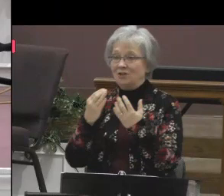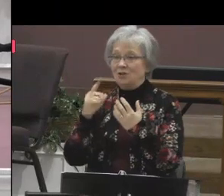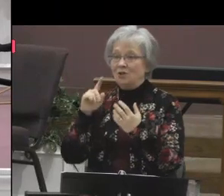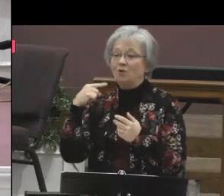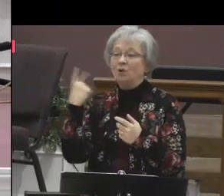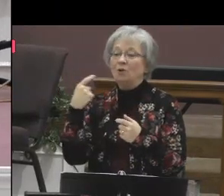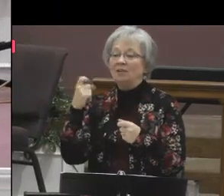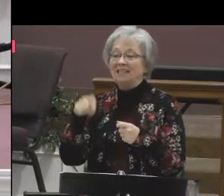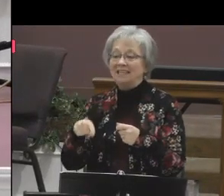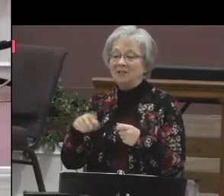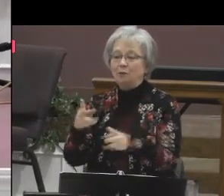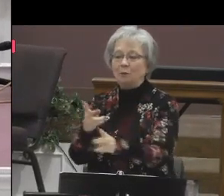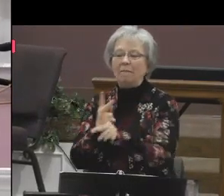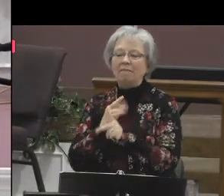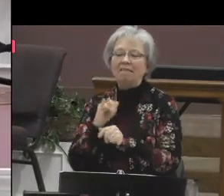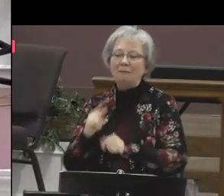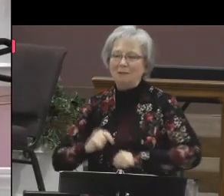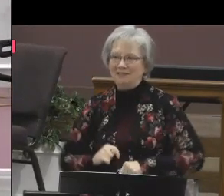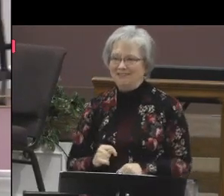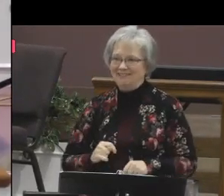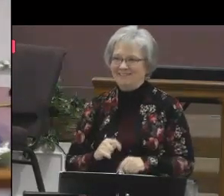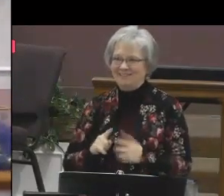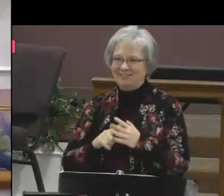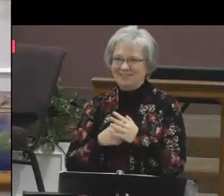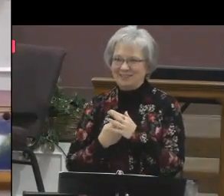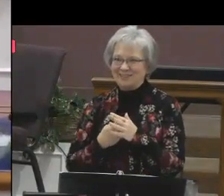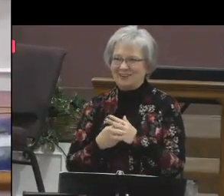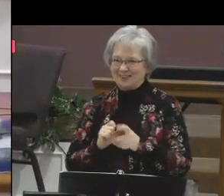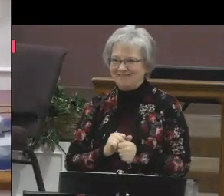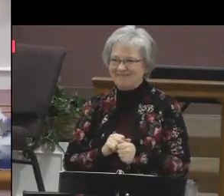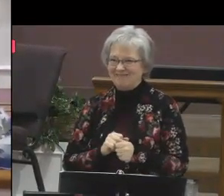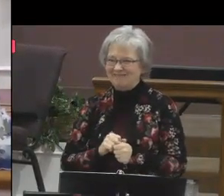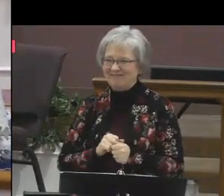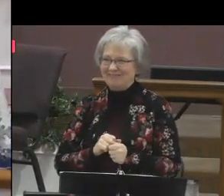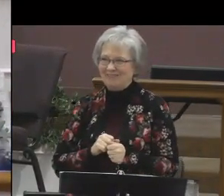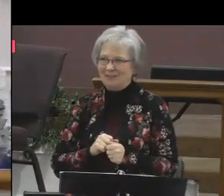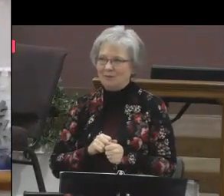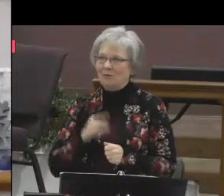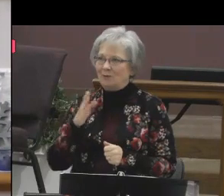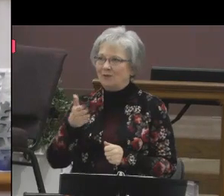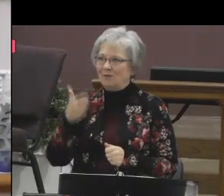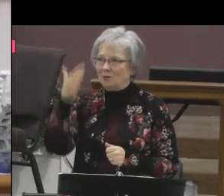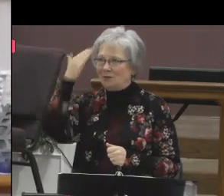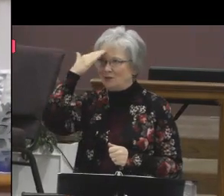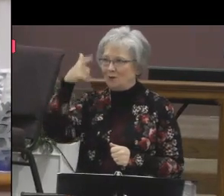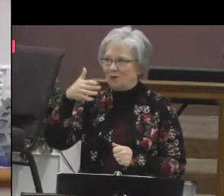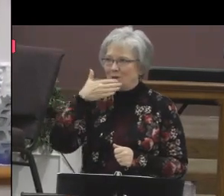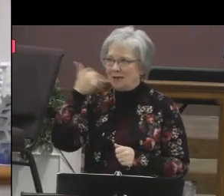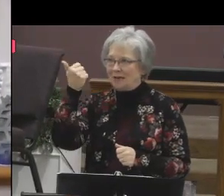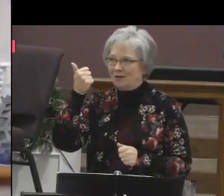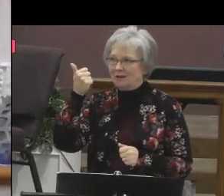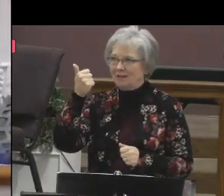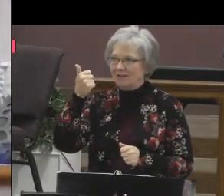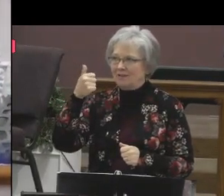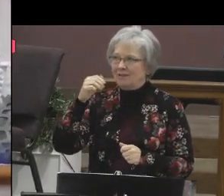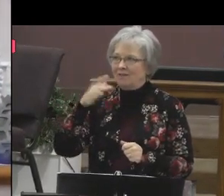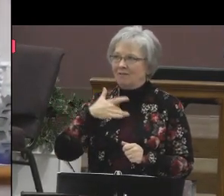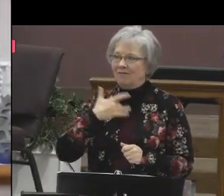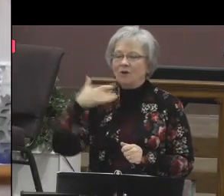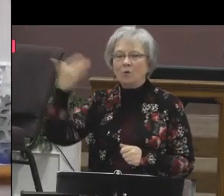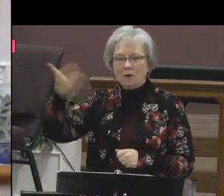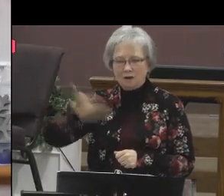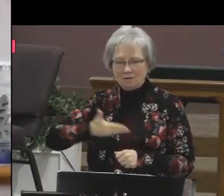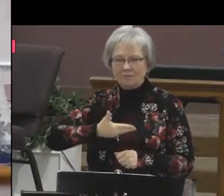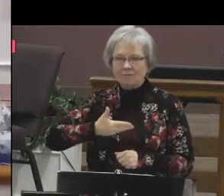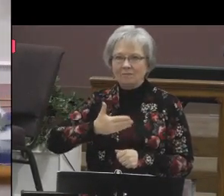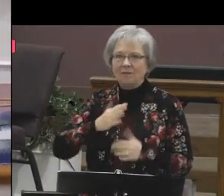It's good to see you. If you're a guest with us this morning, we're glad that you're here. We look forward to getting to know you better, and I hope you feel welcome and a part of